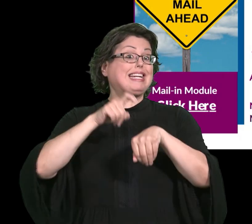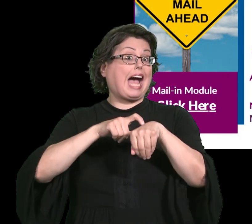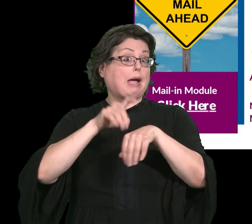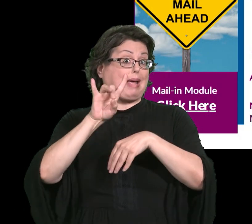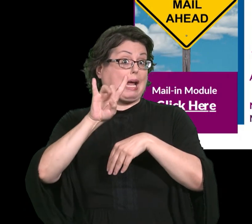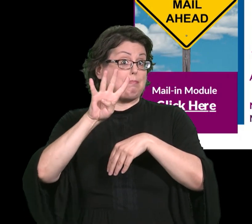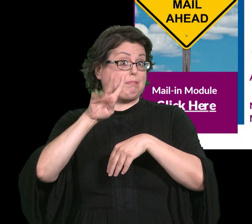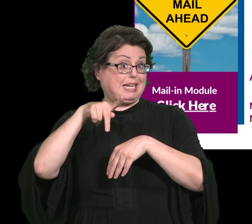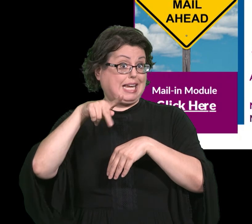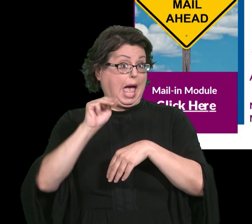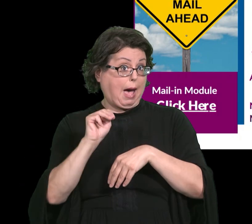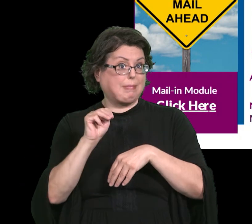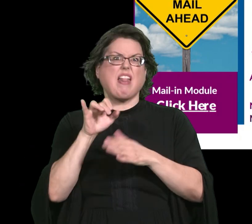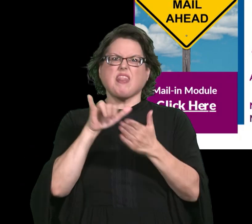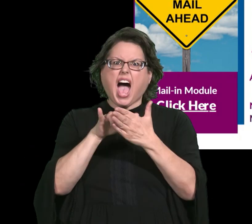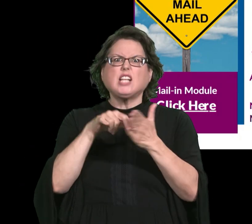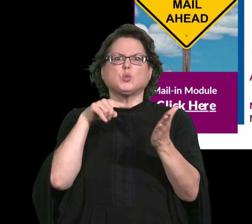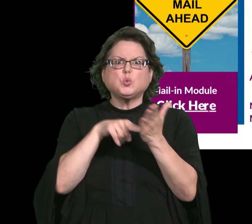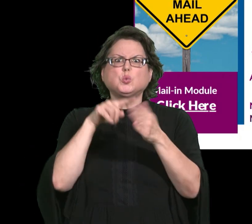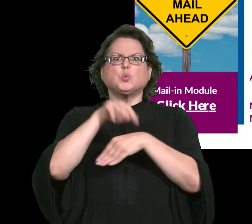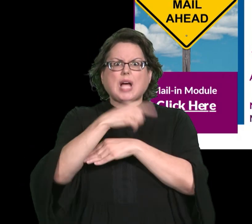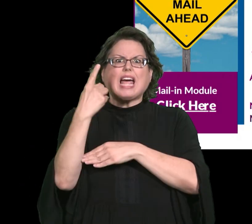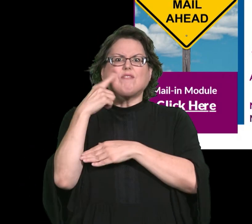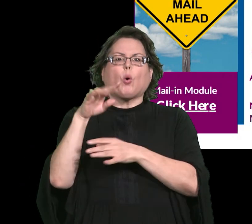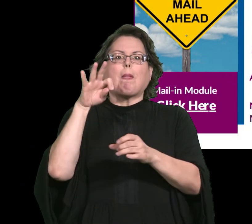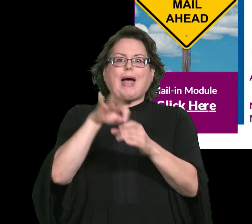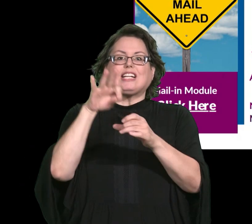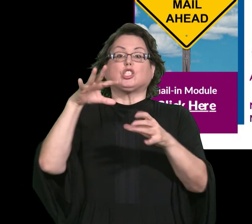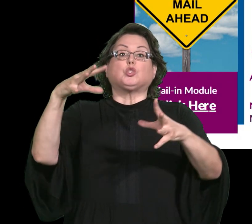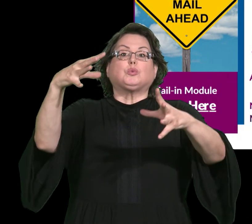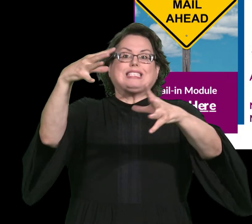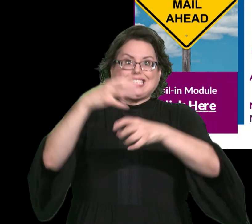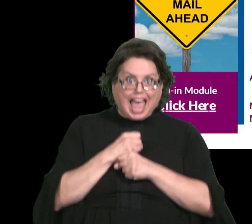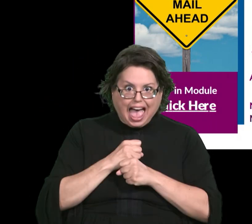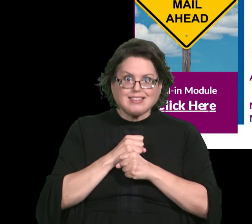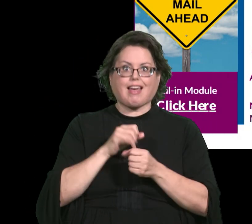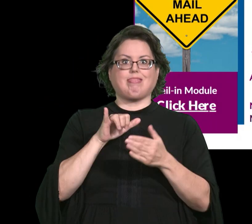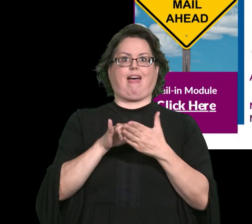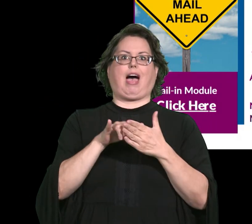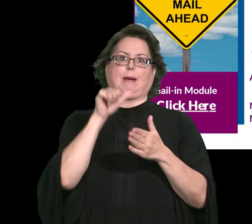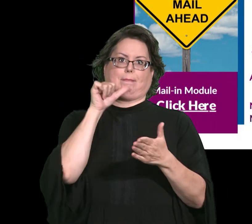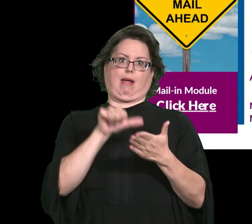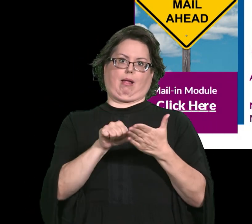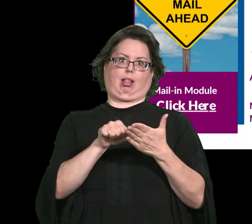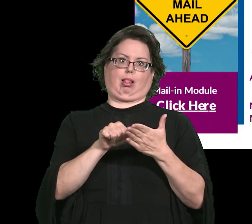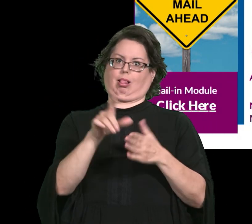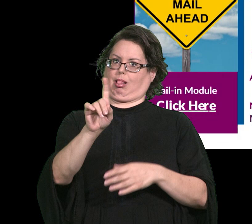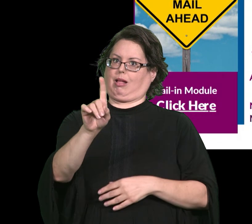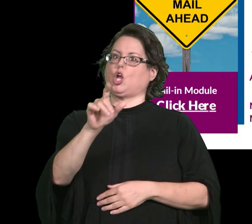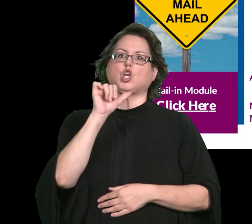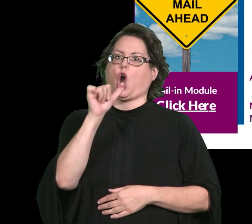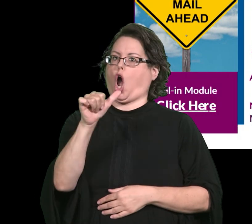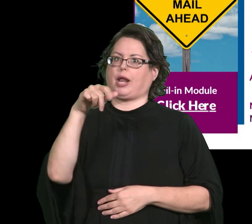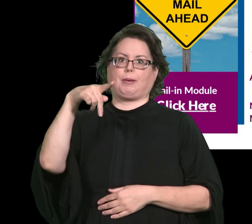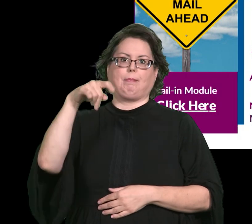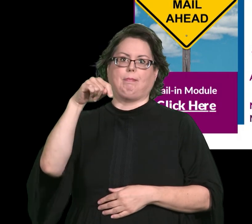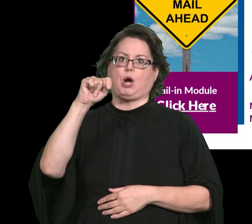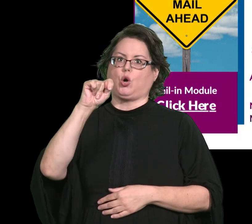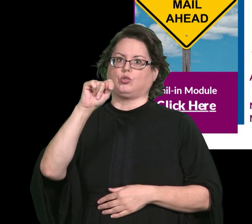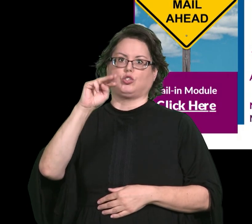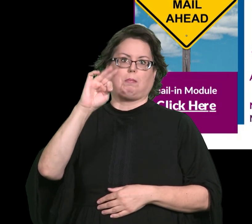p.m. That's the deadline for the Elections Division to receive mail-in absentee ballots. Postmarks do not